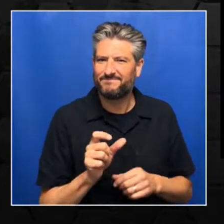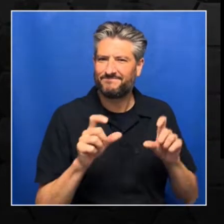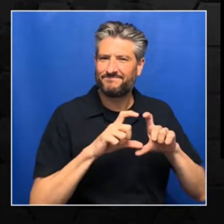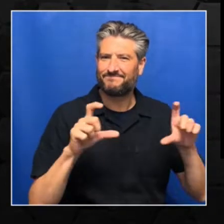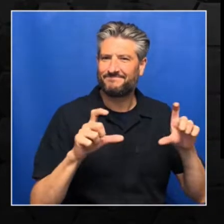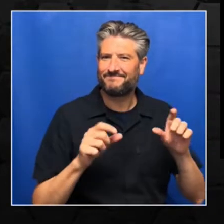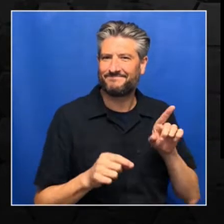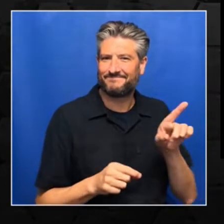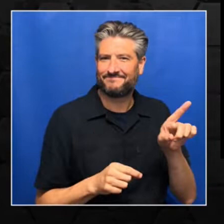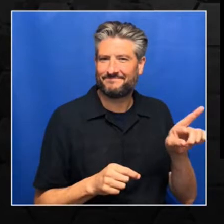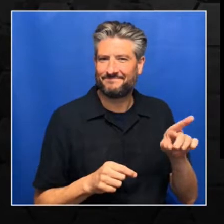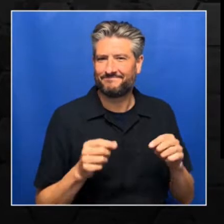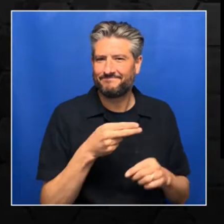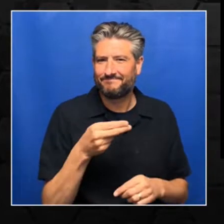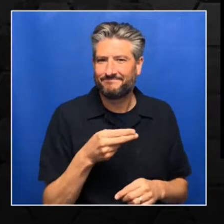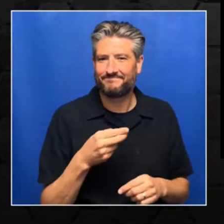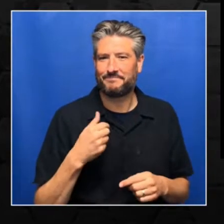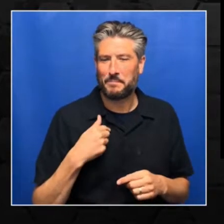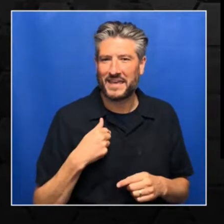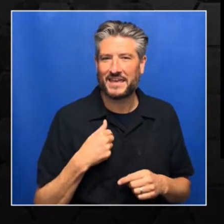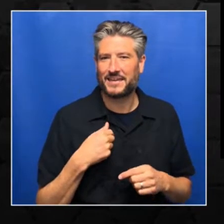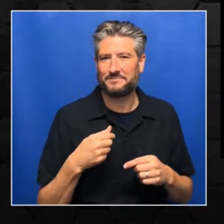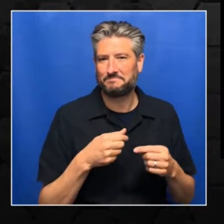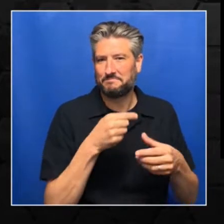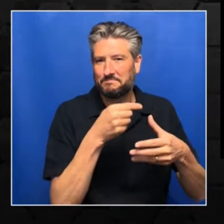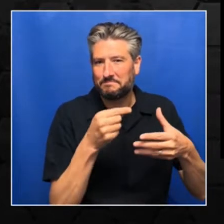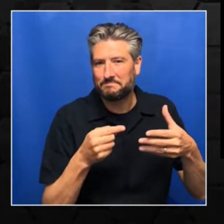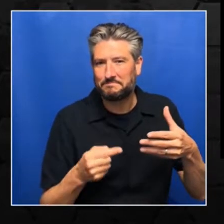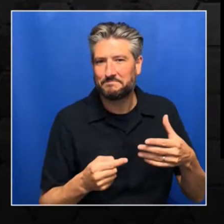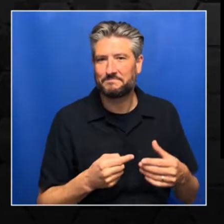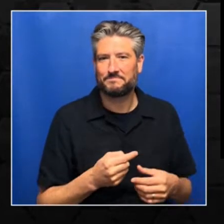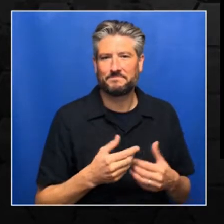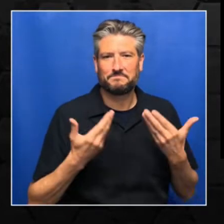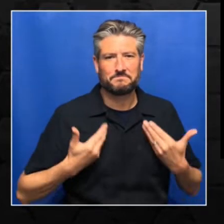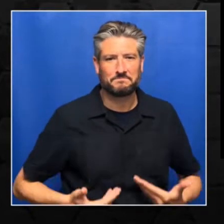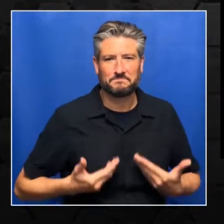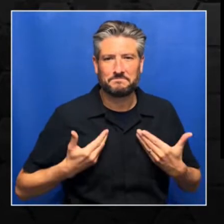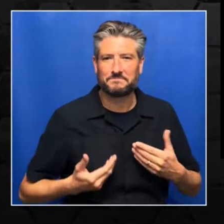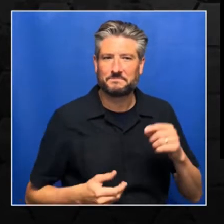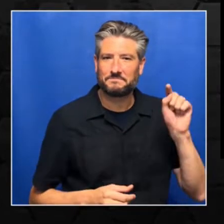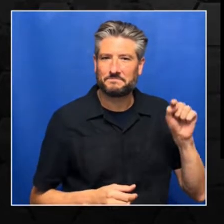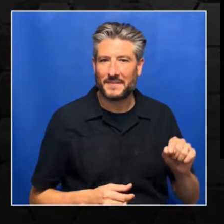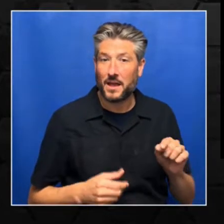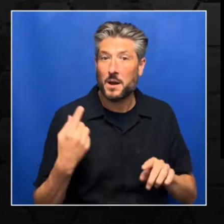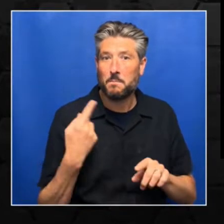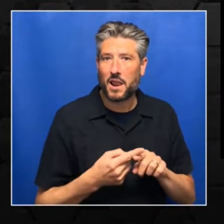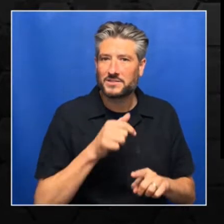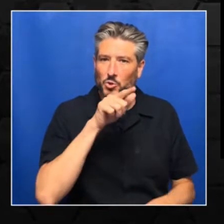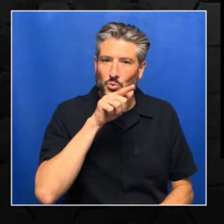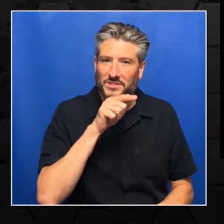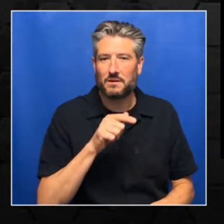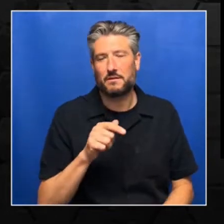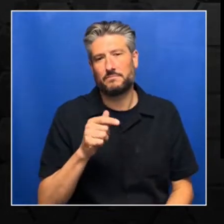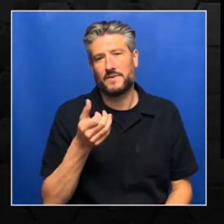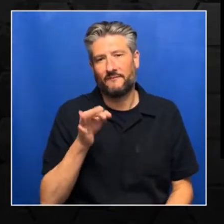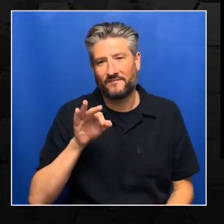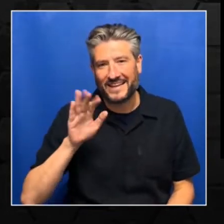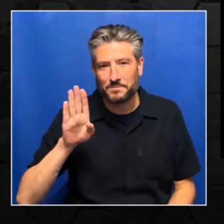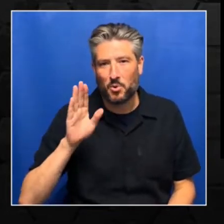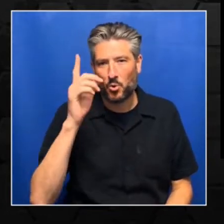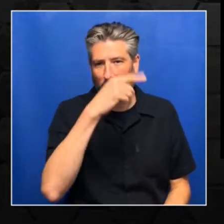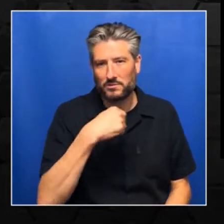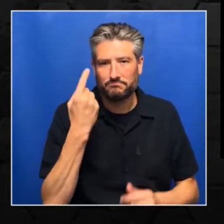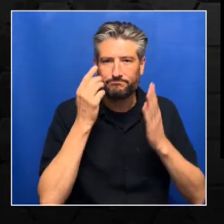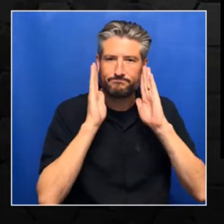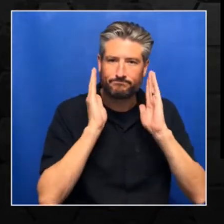and I'm also part of the IoT Club, and below are my socials. Feel free to connect. So to begin, I'll quickly